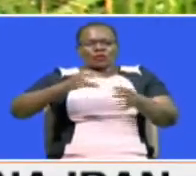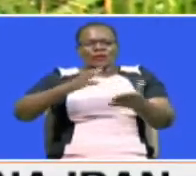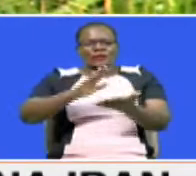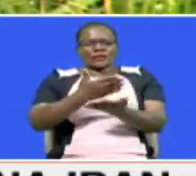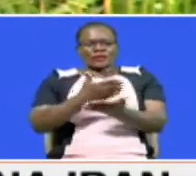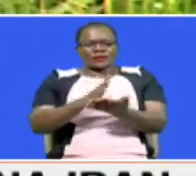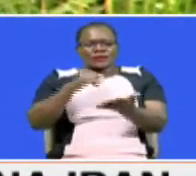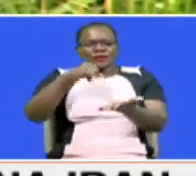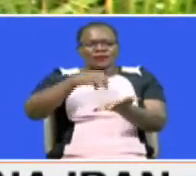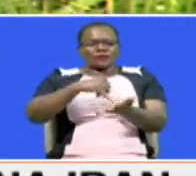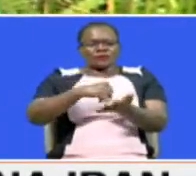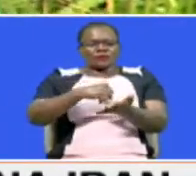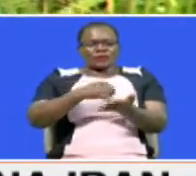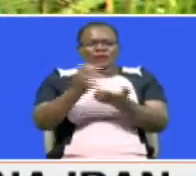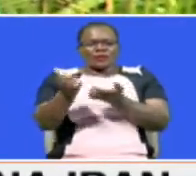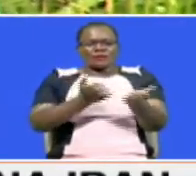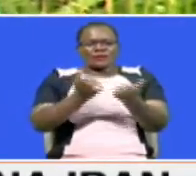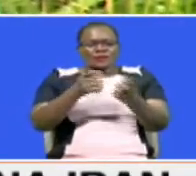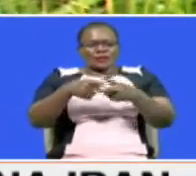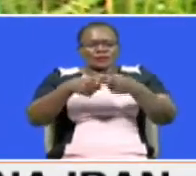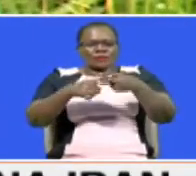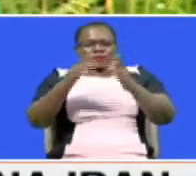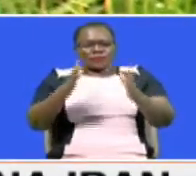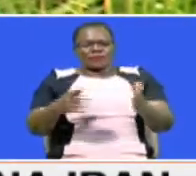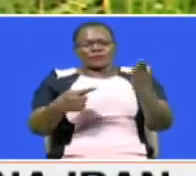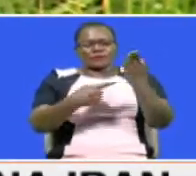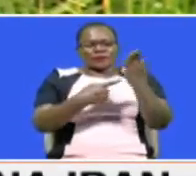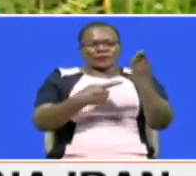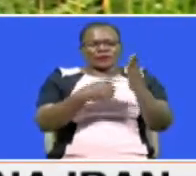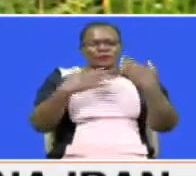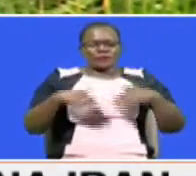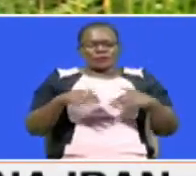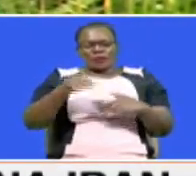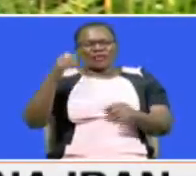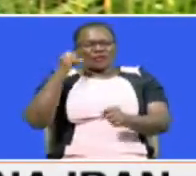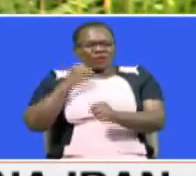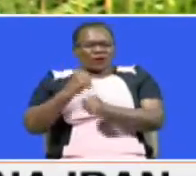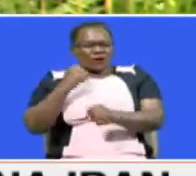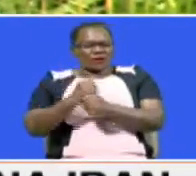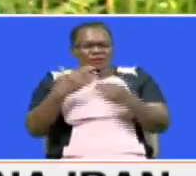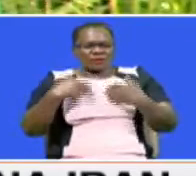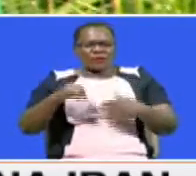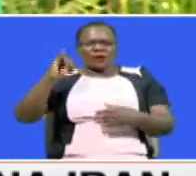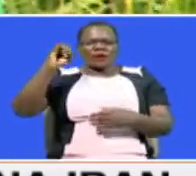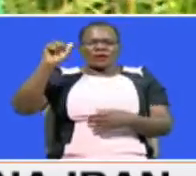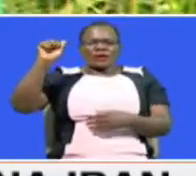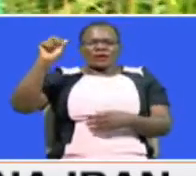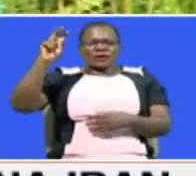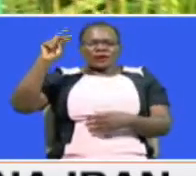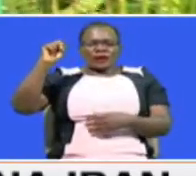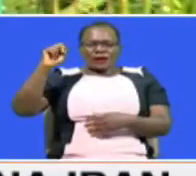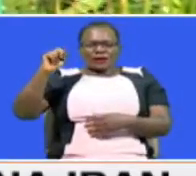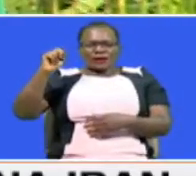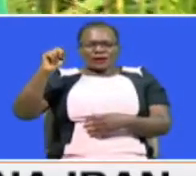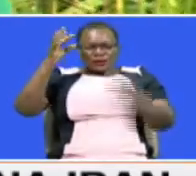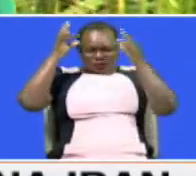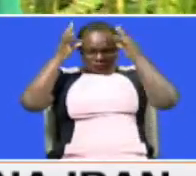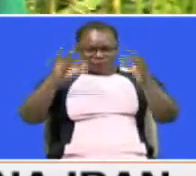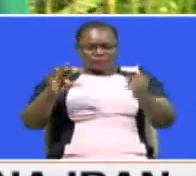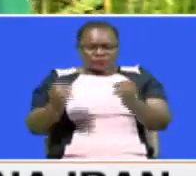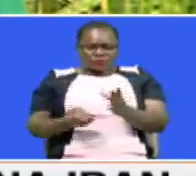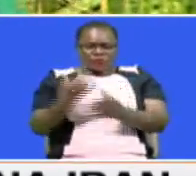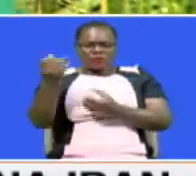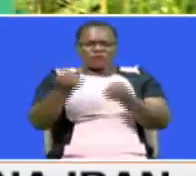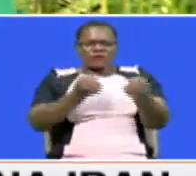sector, including dealers, engineers, technicians and other workers. Iran's intention to set up a